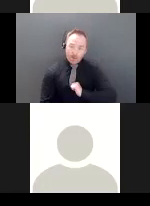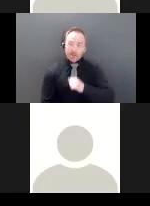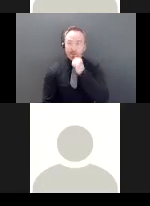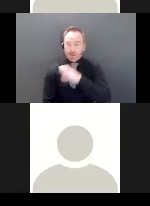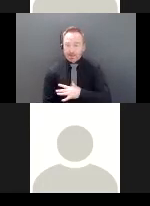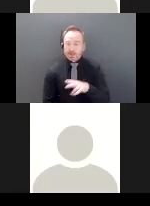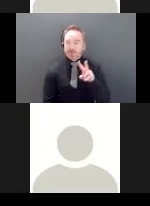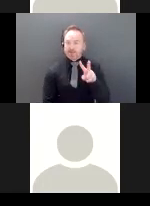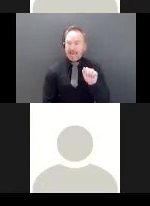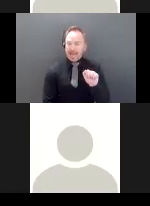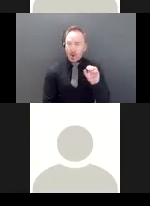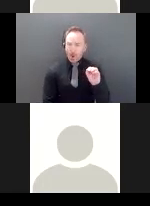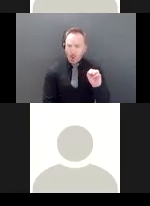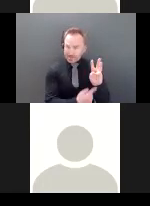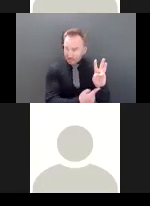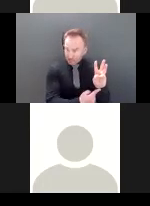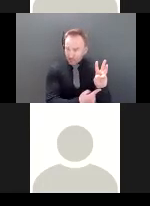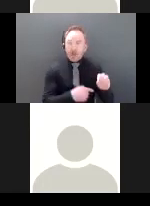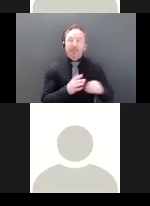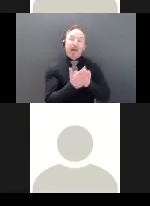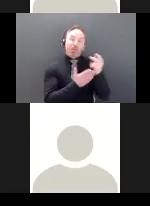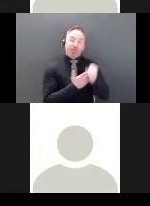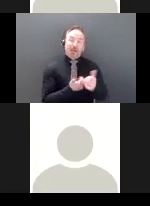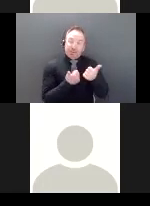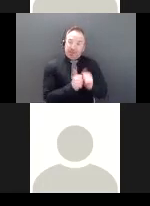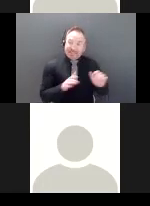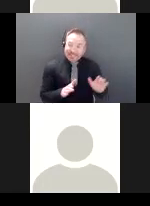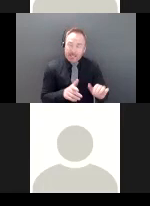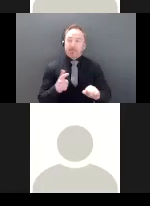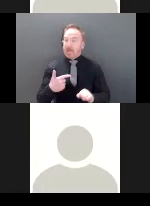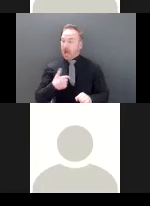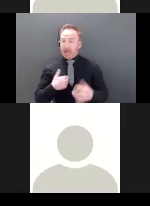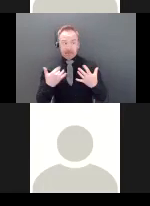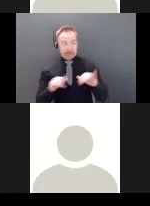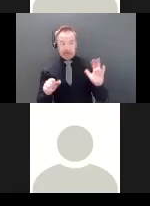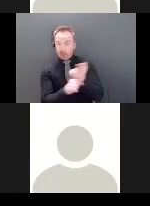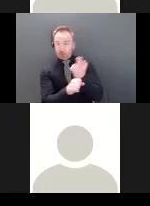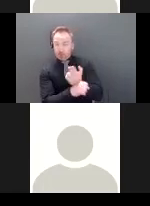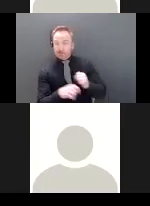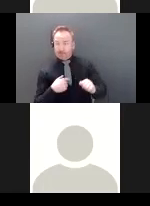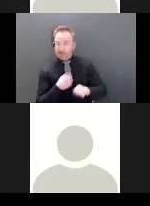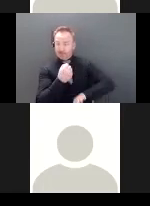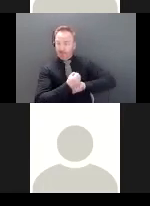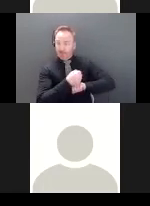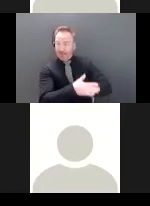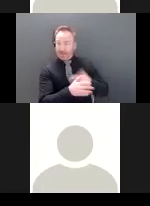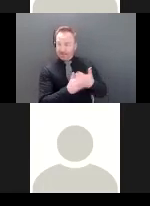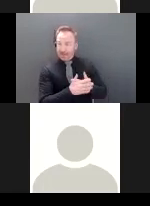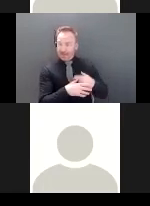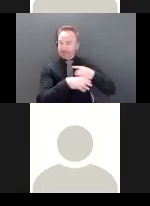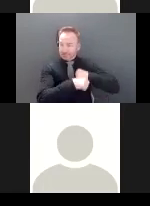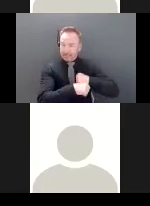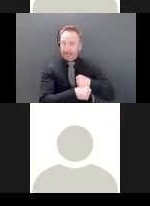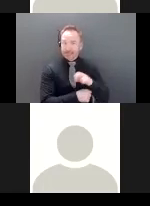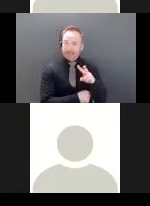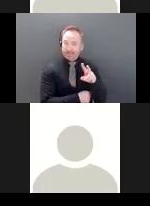VAOW. I don't know if it really took. I continue to use it, and I'm an advocate, but it specifically is saying that there's a distinctness there.